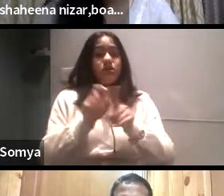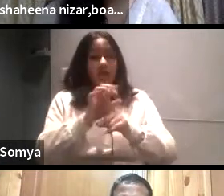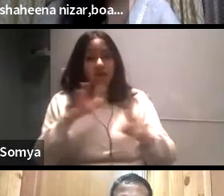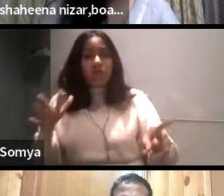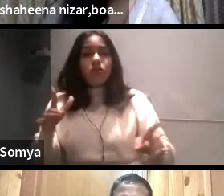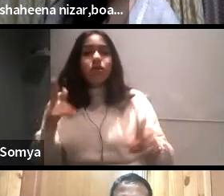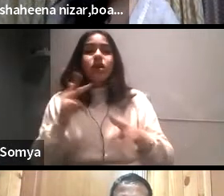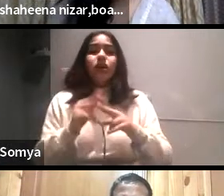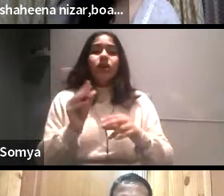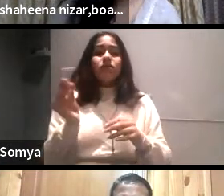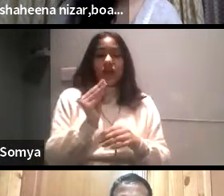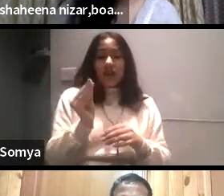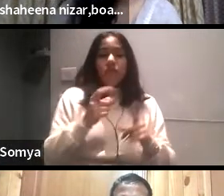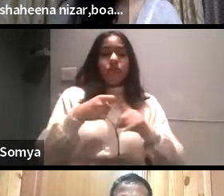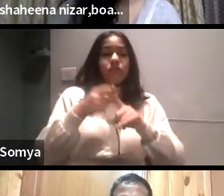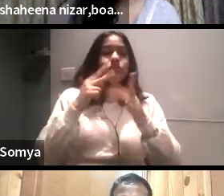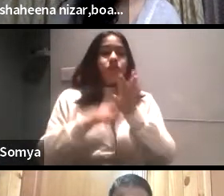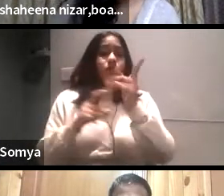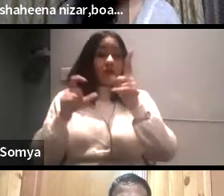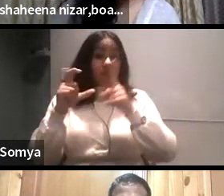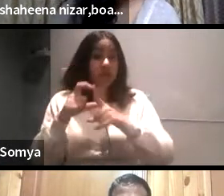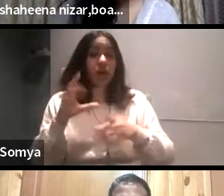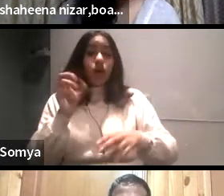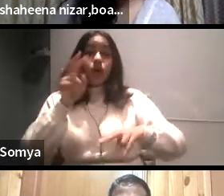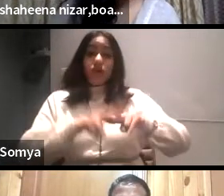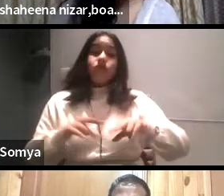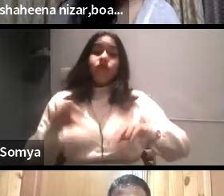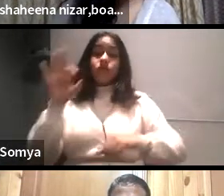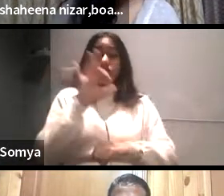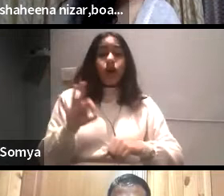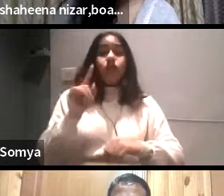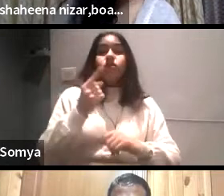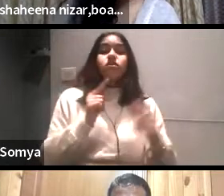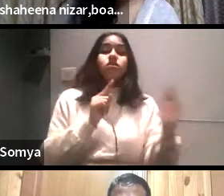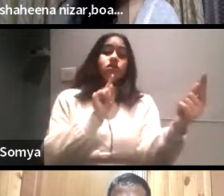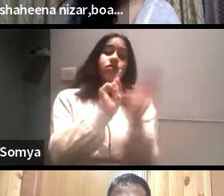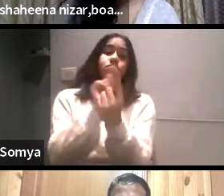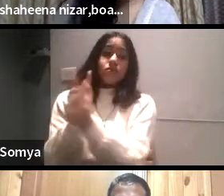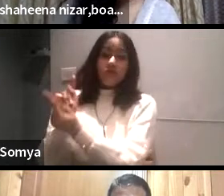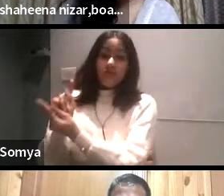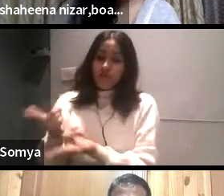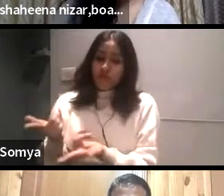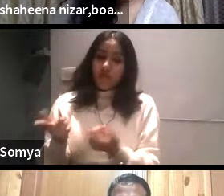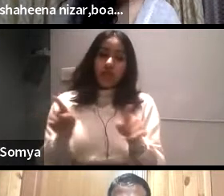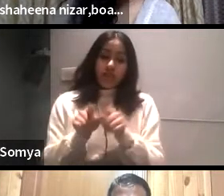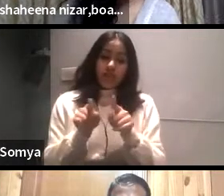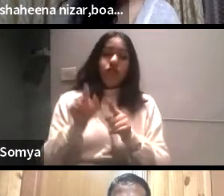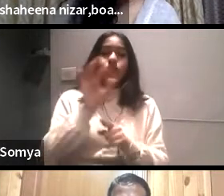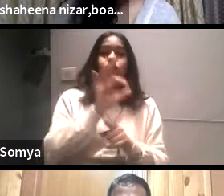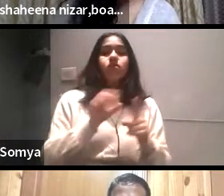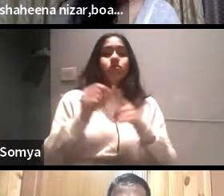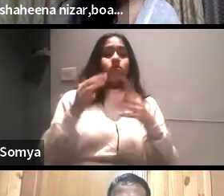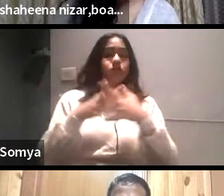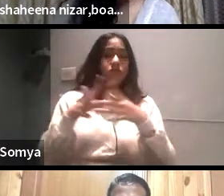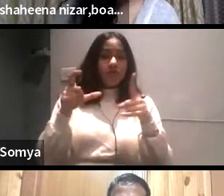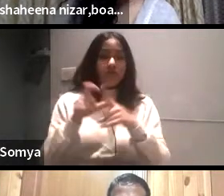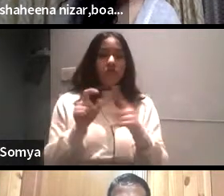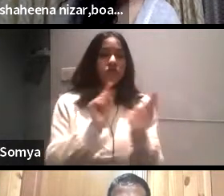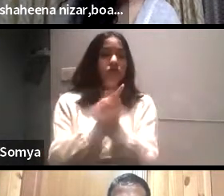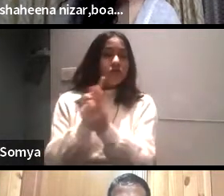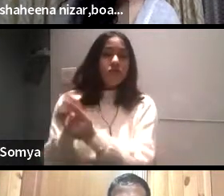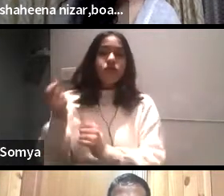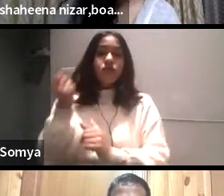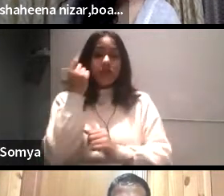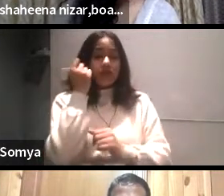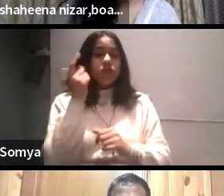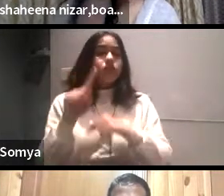go back to some kind of office environment to be able to have that interaction with people. And so many people are closed in offices. And I understand